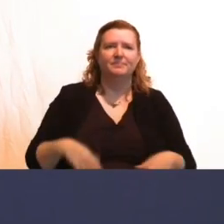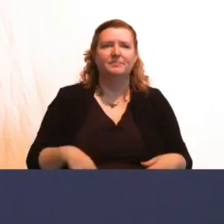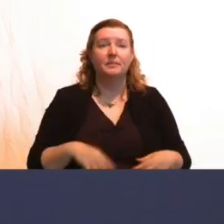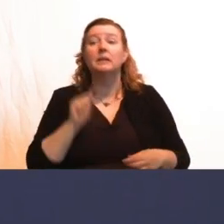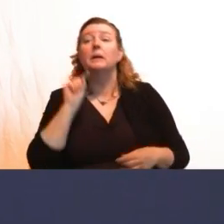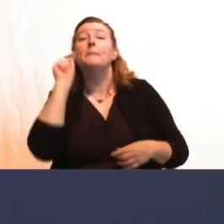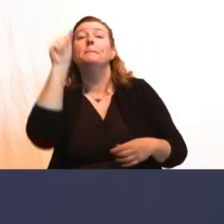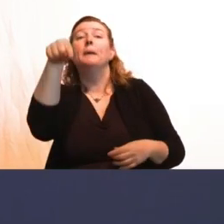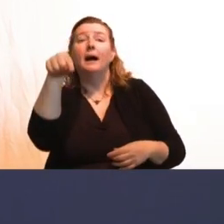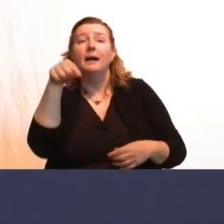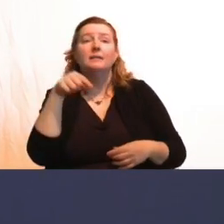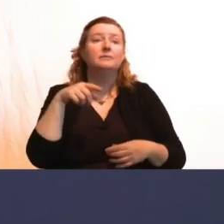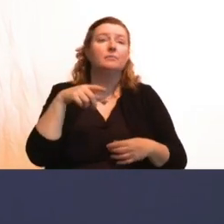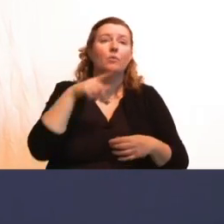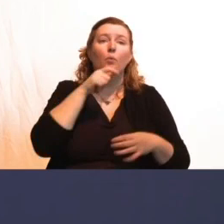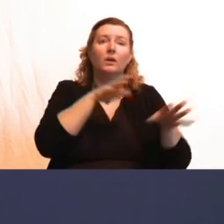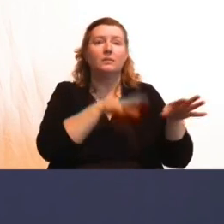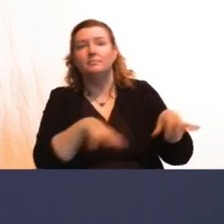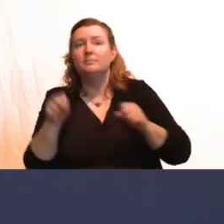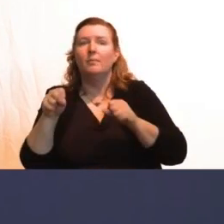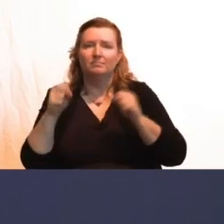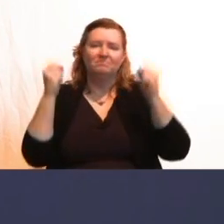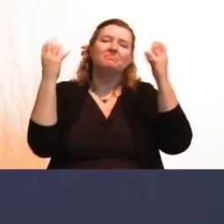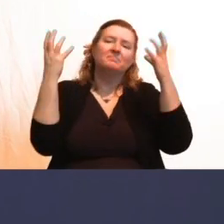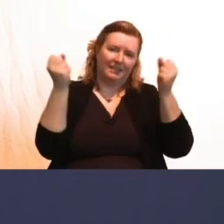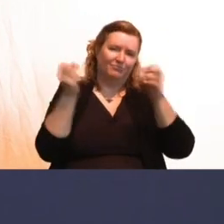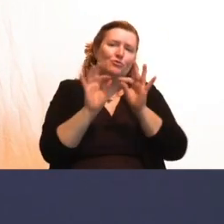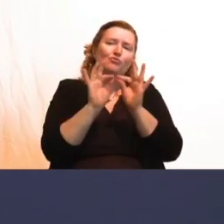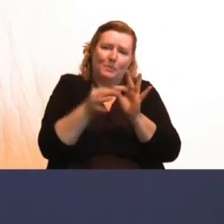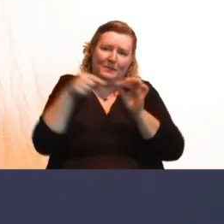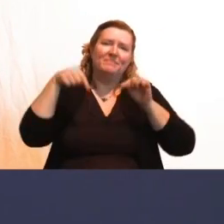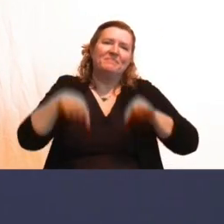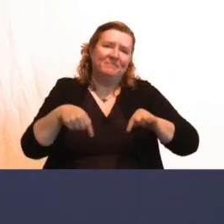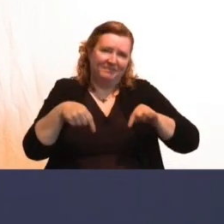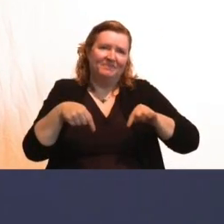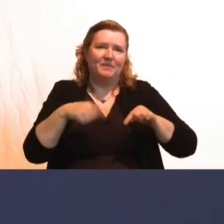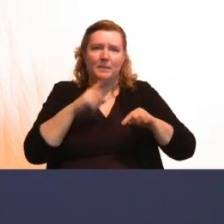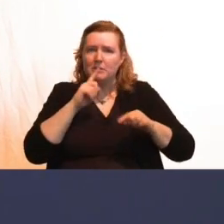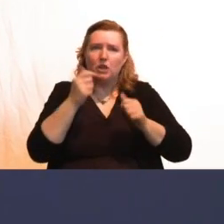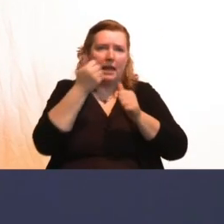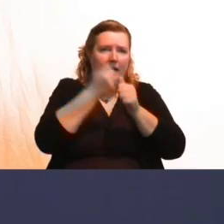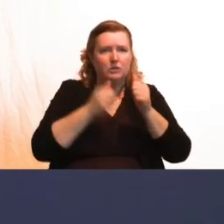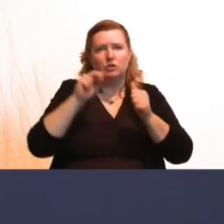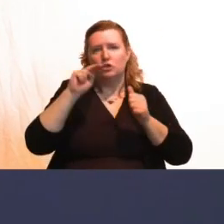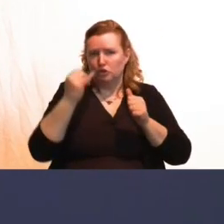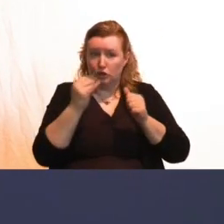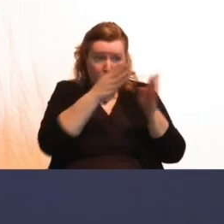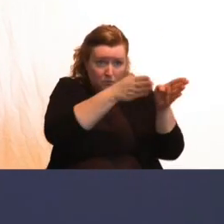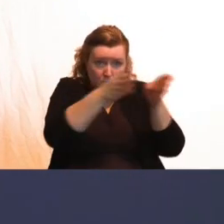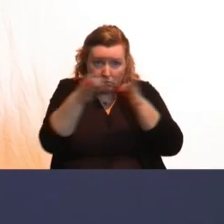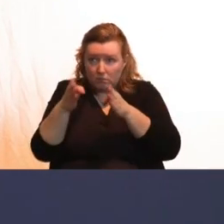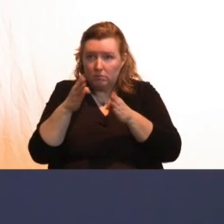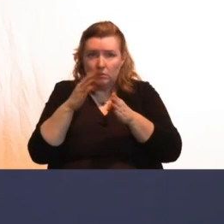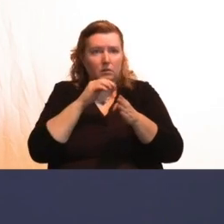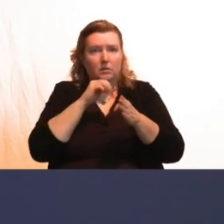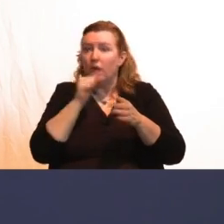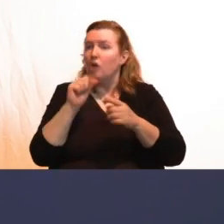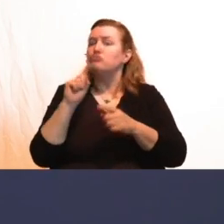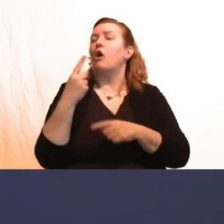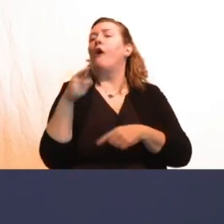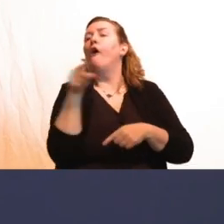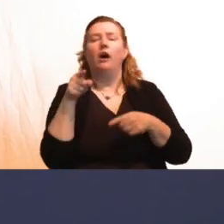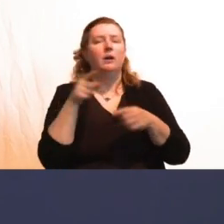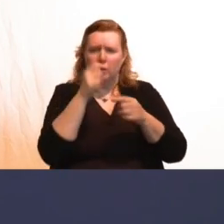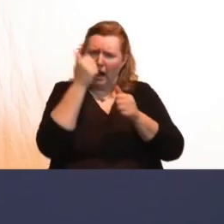that every New Jerseyan, not most, but every New Jerseyan, could be a part of this process. I thank everyone within the governor's office who